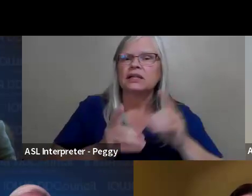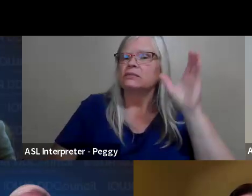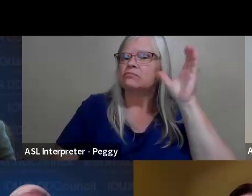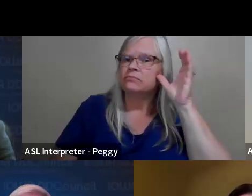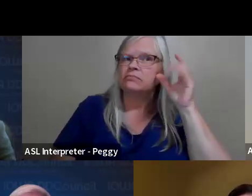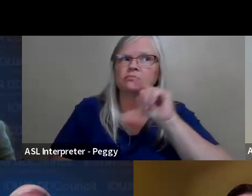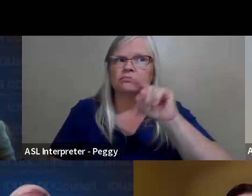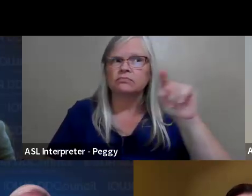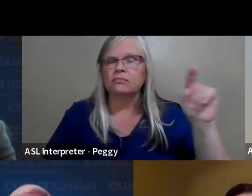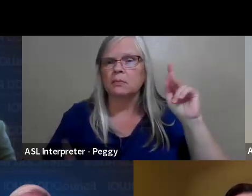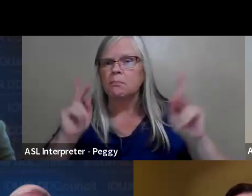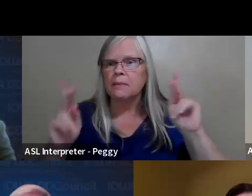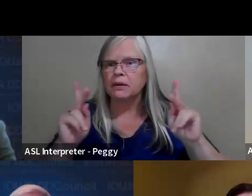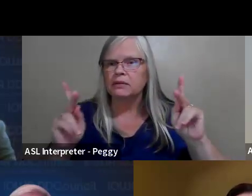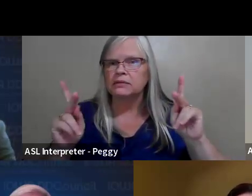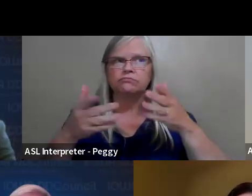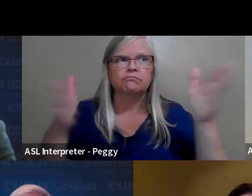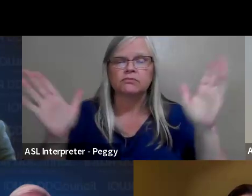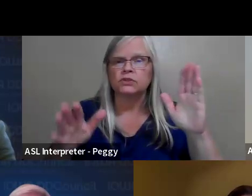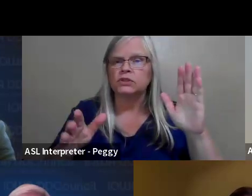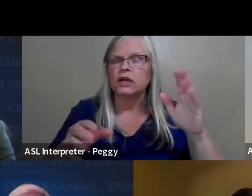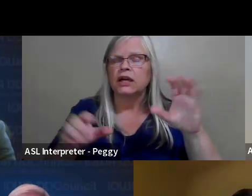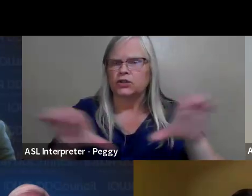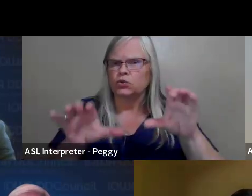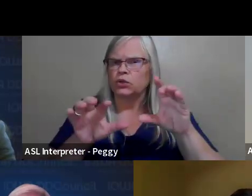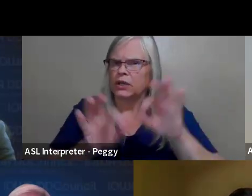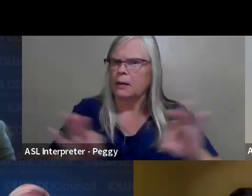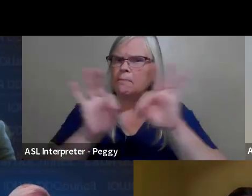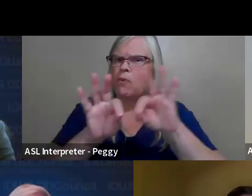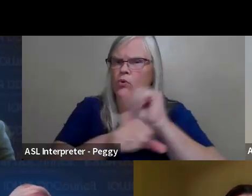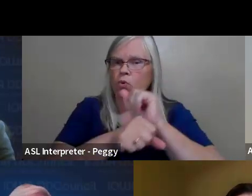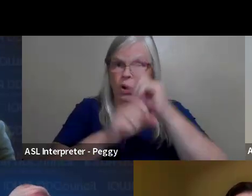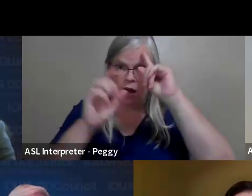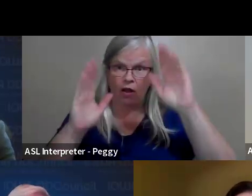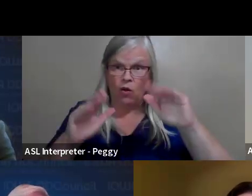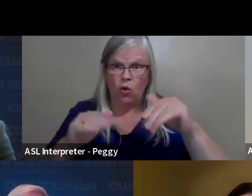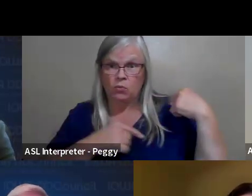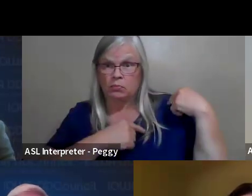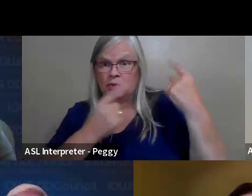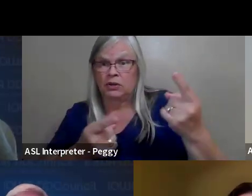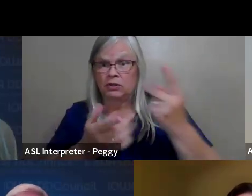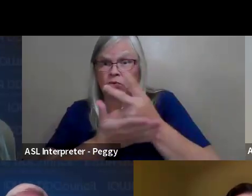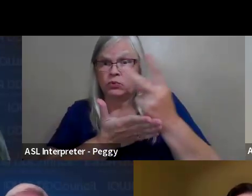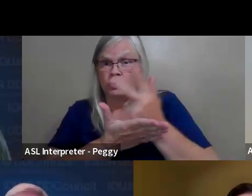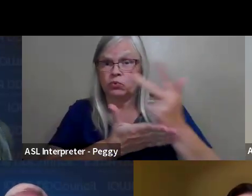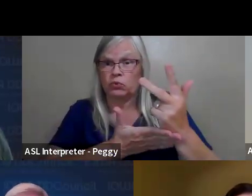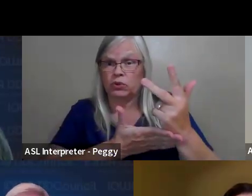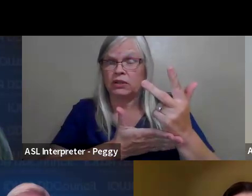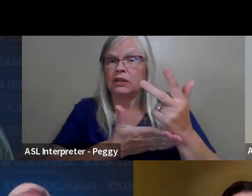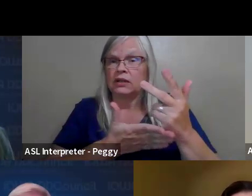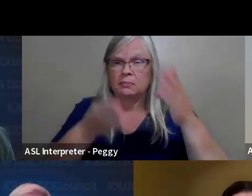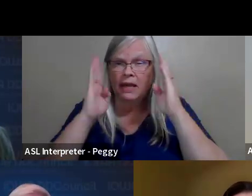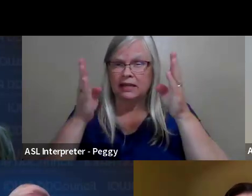constituent voices, doing extremely important work. And I hope you've had a chance over the past couple of weeks to at least